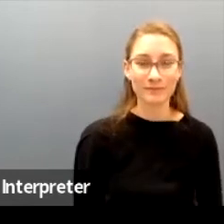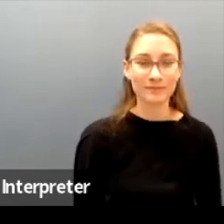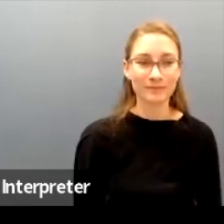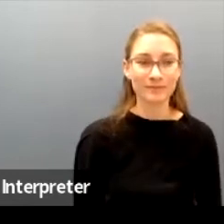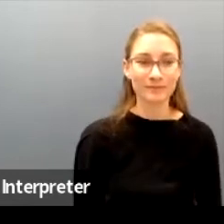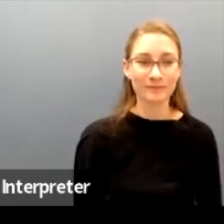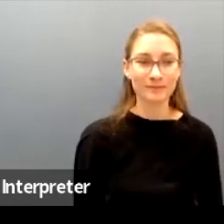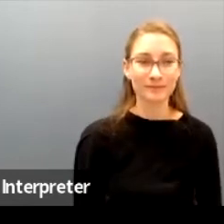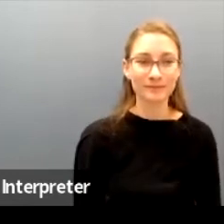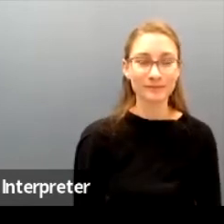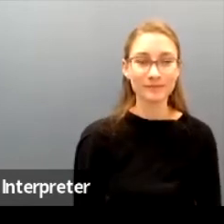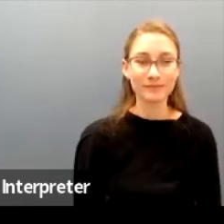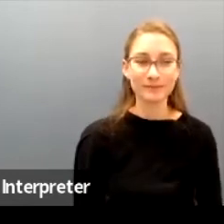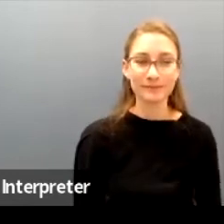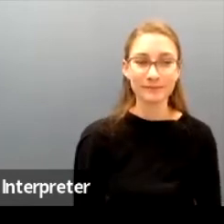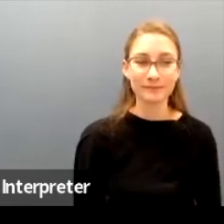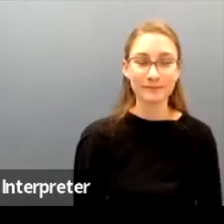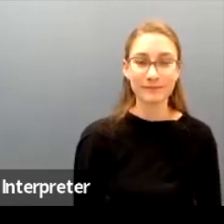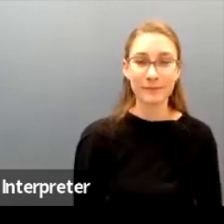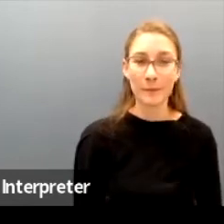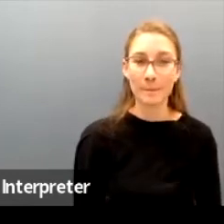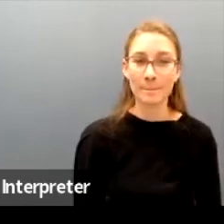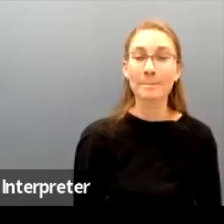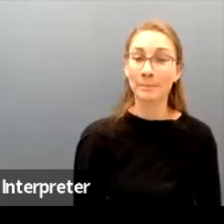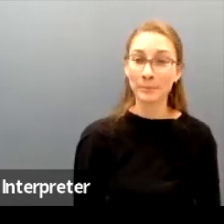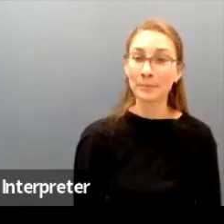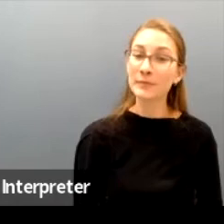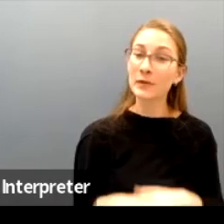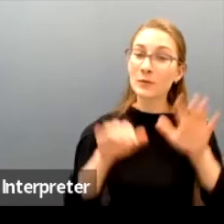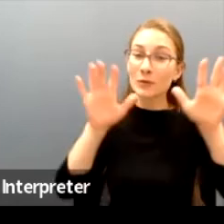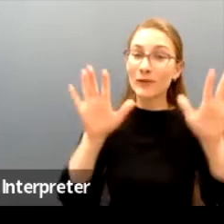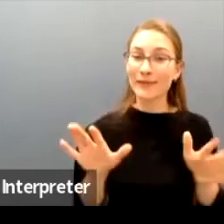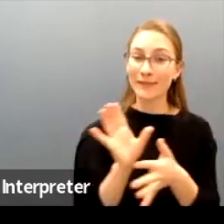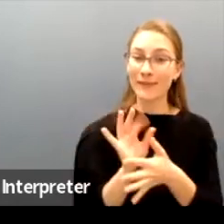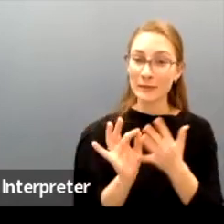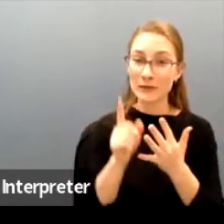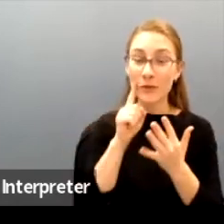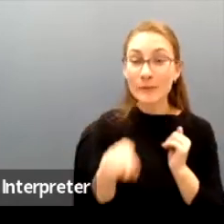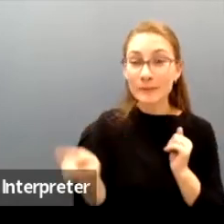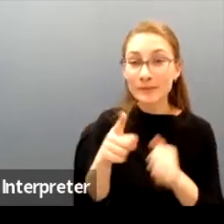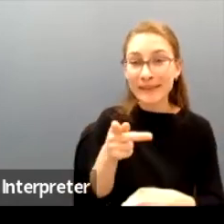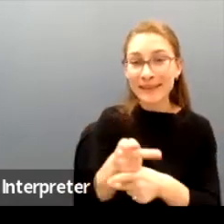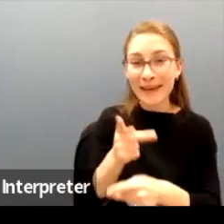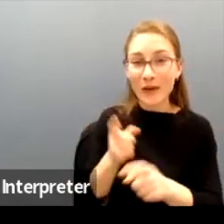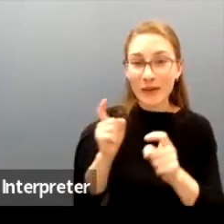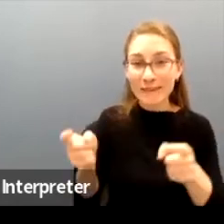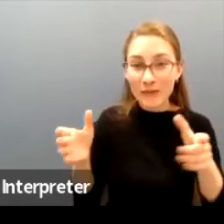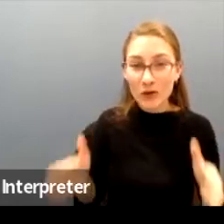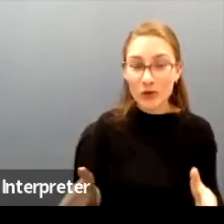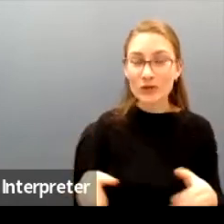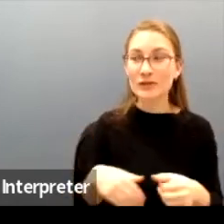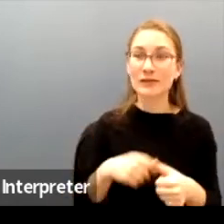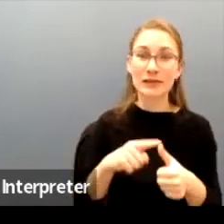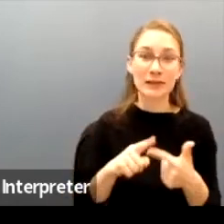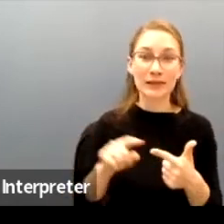So a great way, at least for caregivers, and I feel like a speech therapist